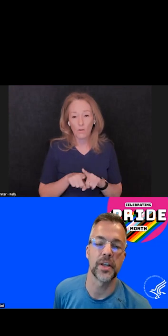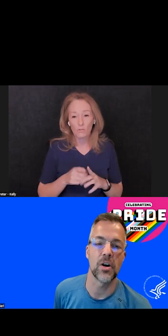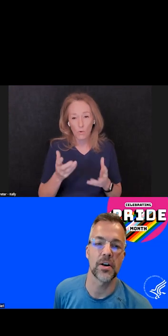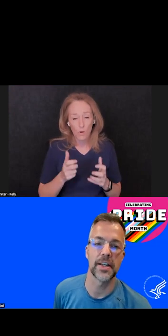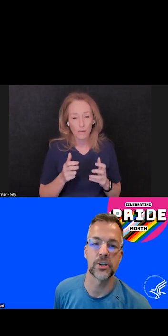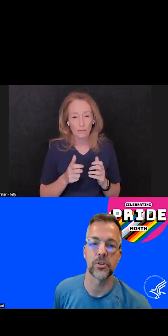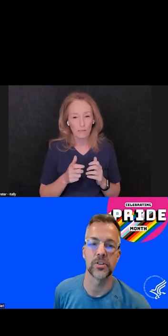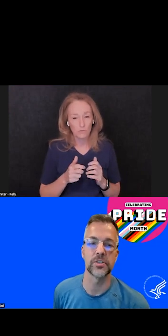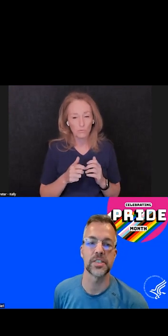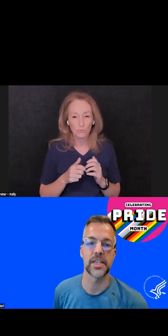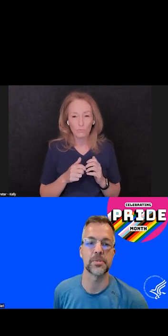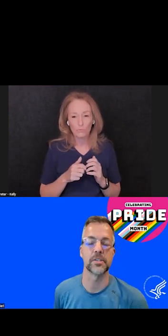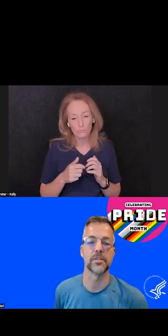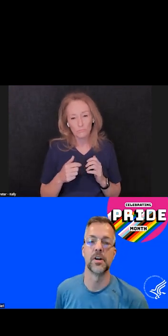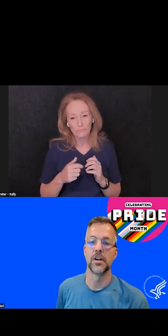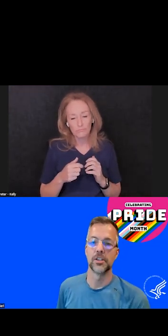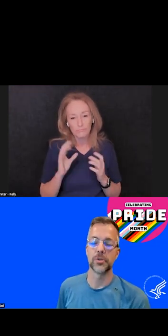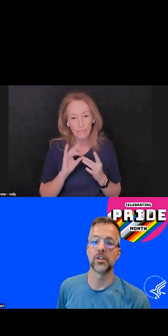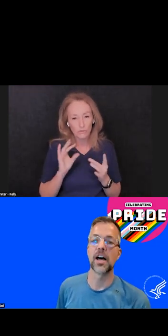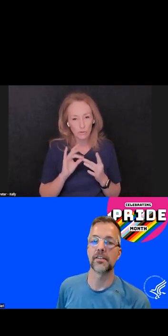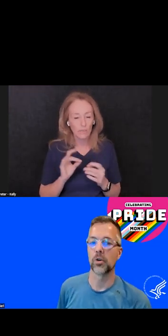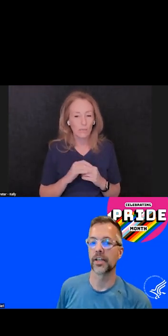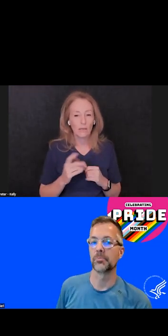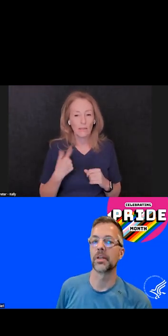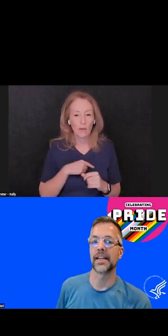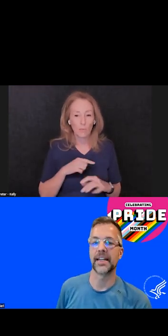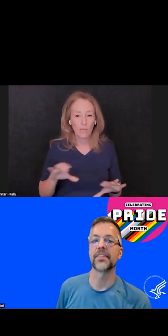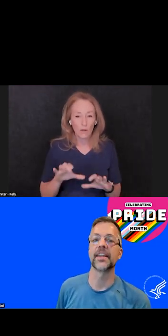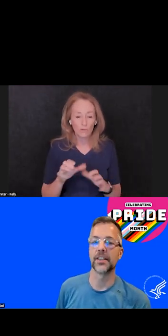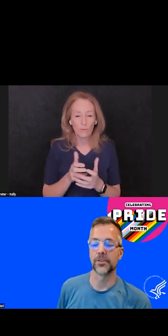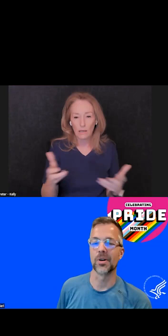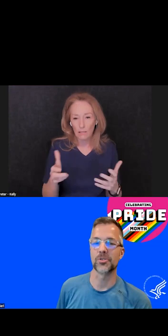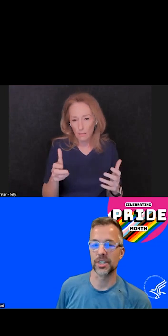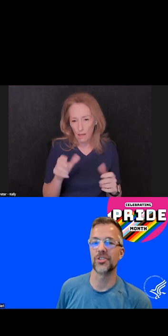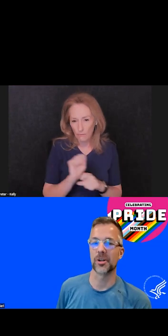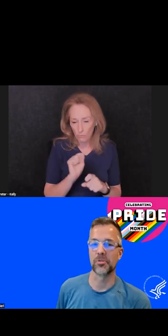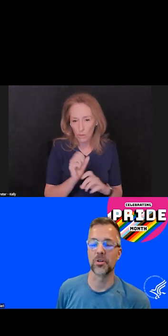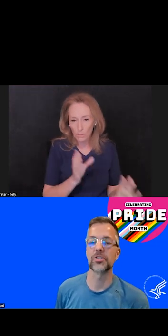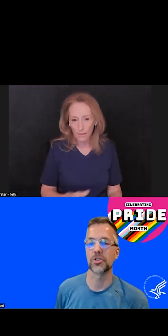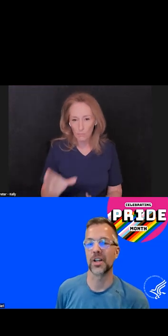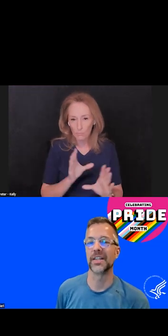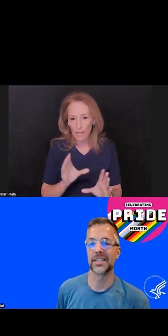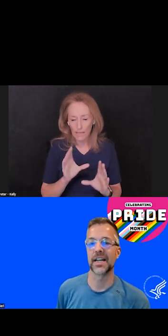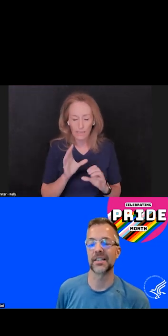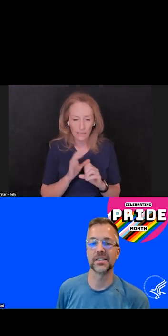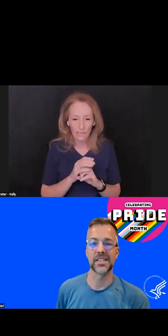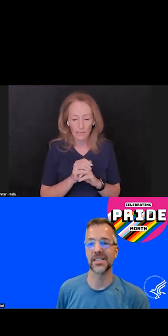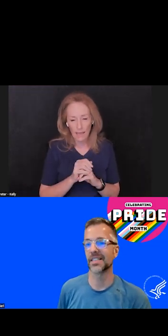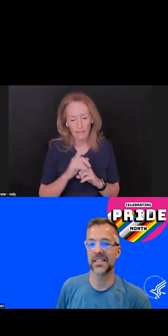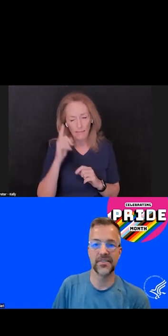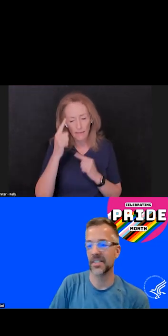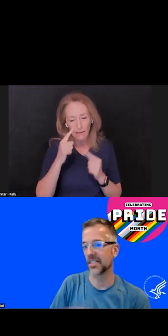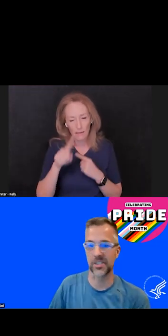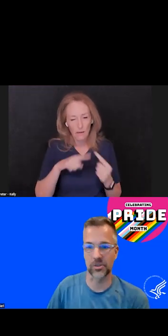that we are internal to SAMHSA doing a lot of work in planning and thinking through our strategic approach to training and technical